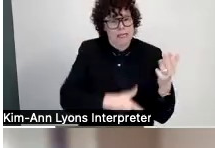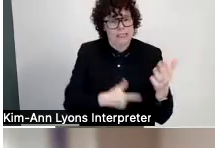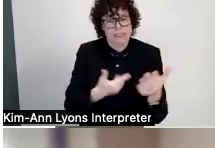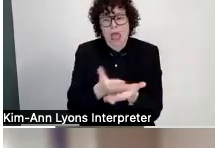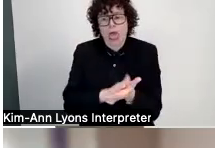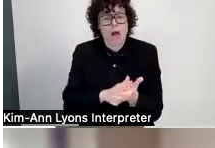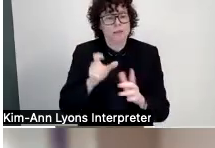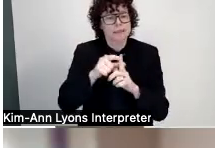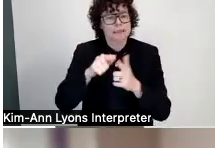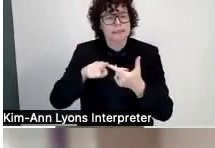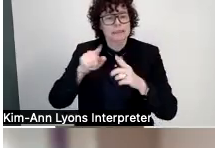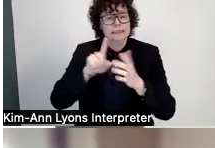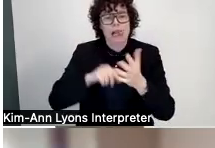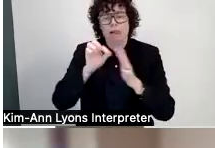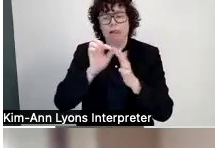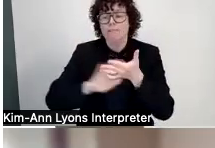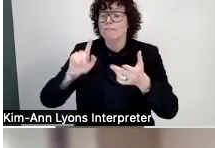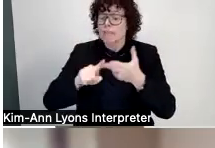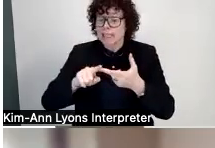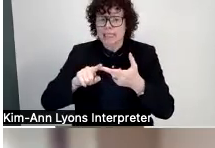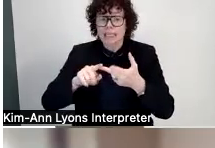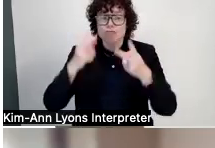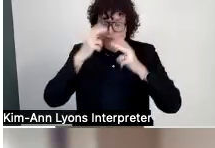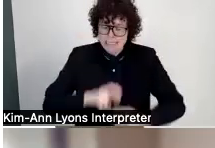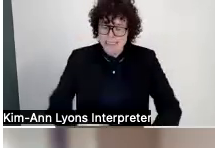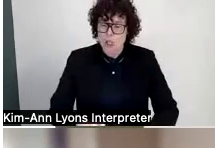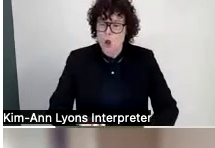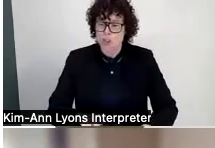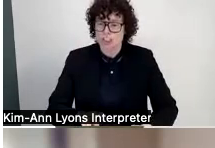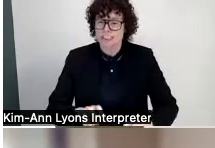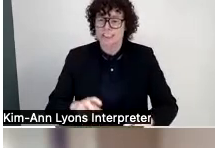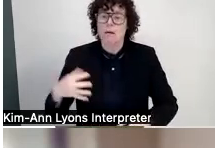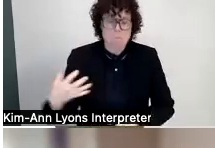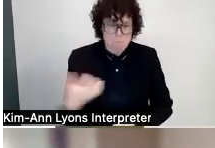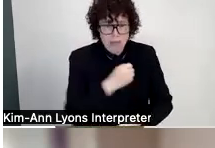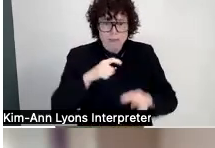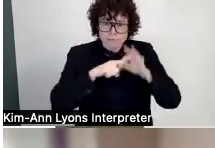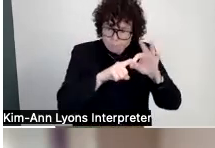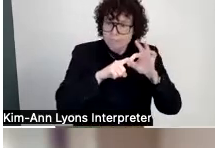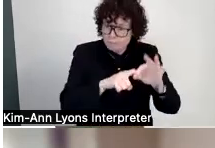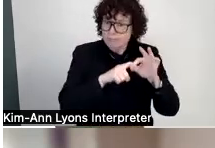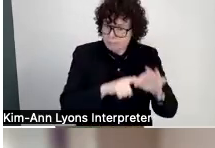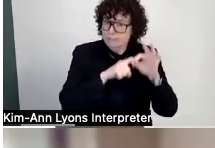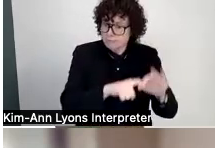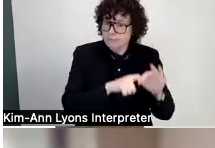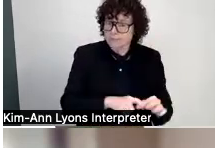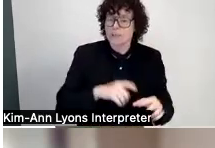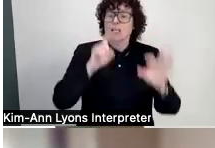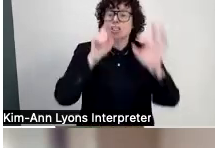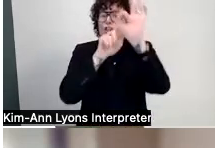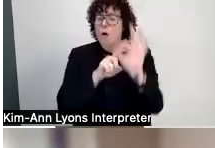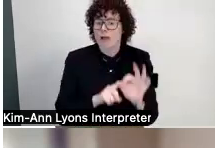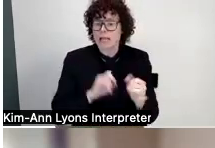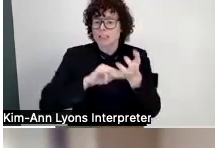The Delphi study involved asking a group of health and education experts to do a series of surveys. Each survey asked